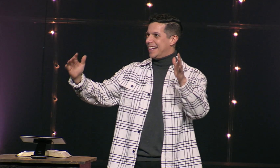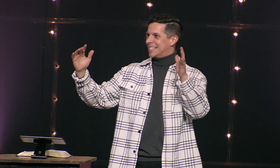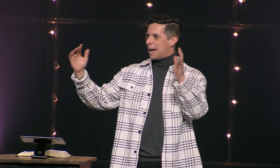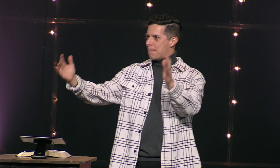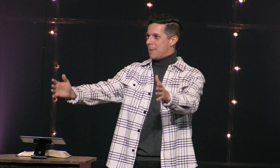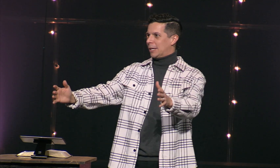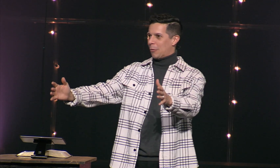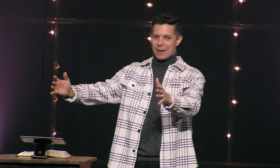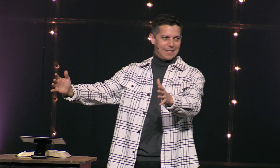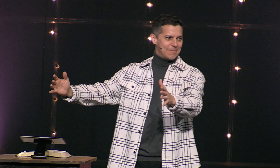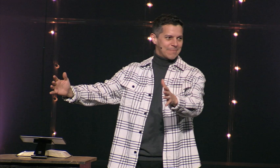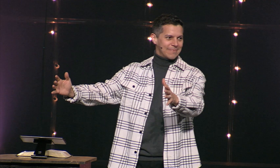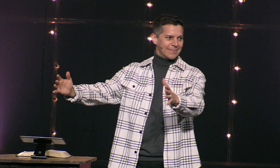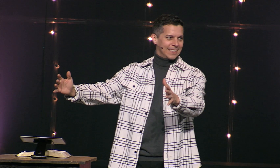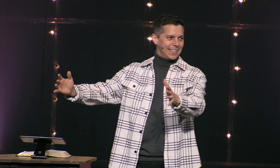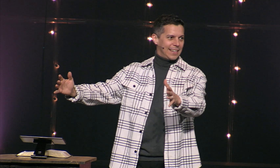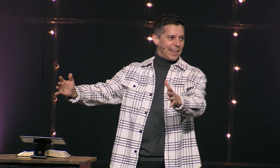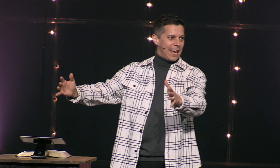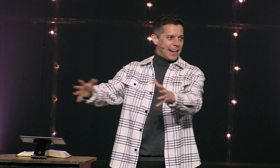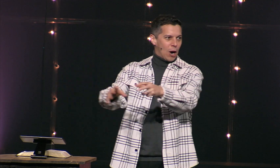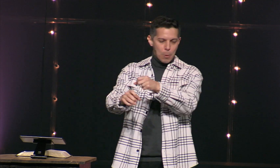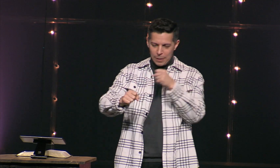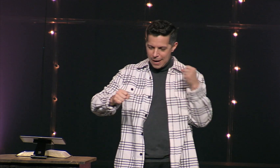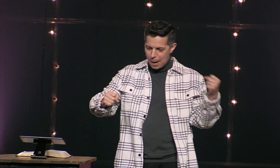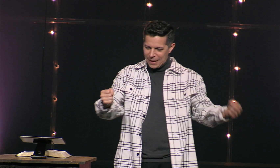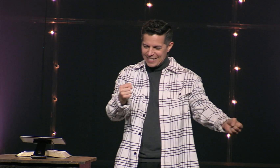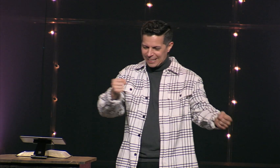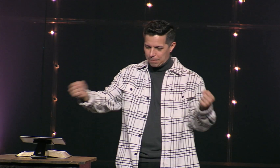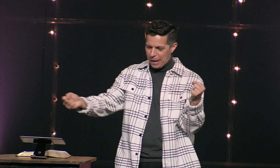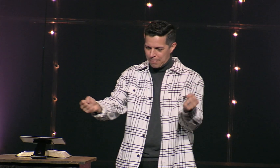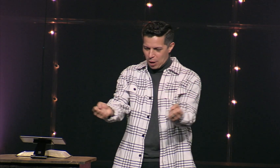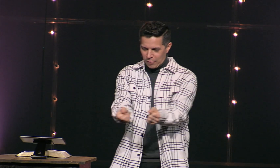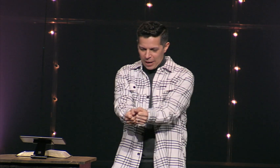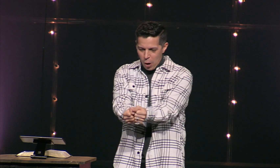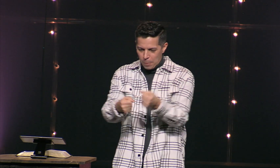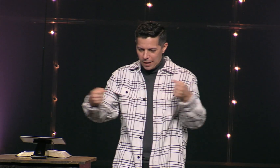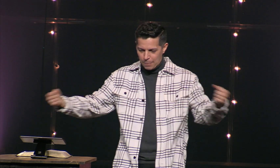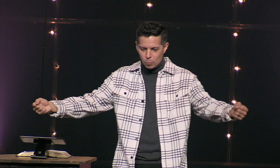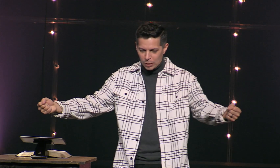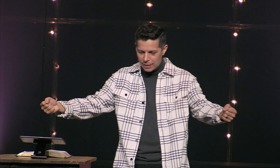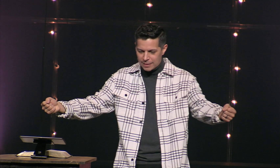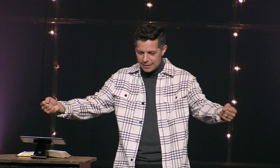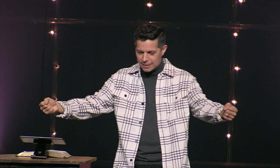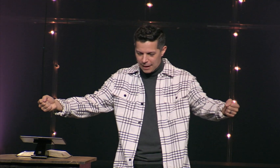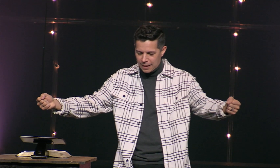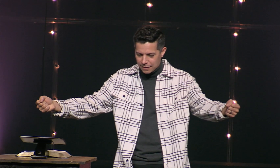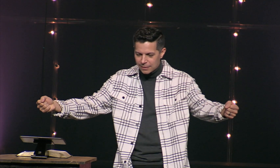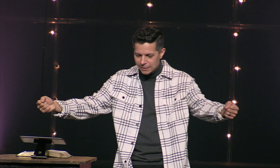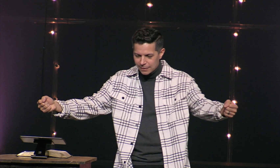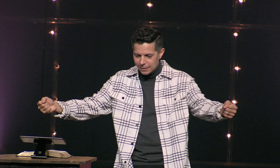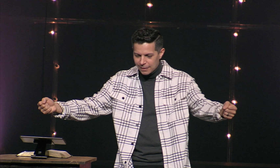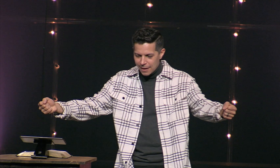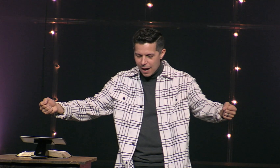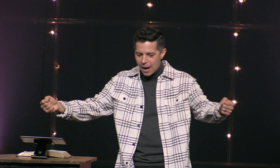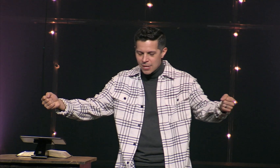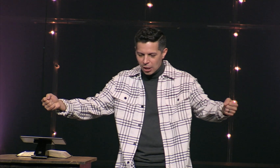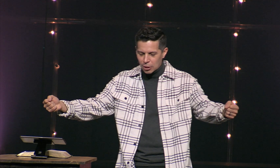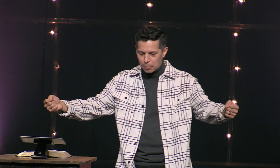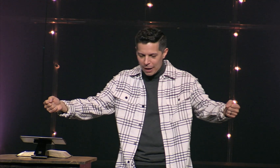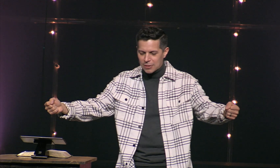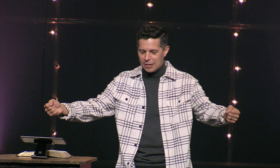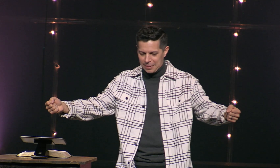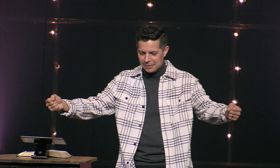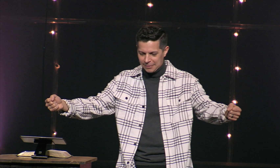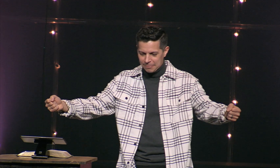tree and it's that big one. And I open it up, I take the paper off and I open it up and what do I see inside?